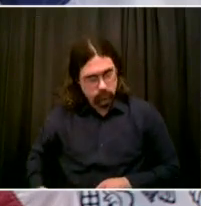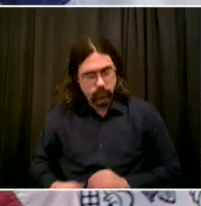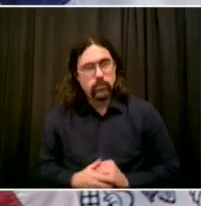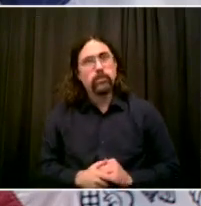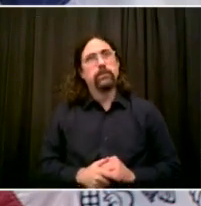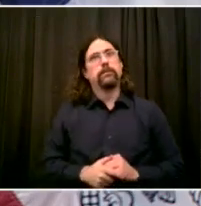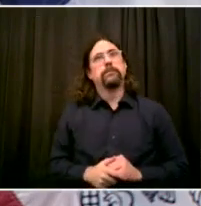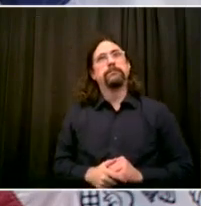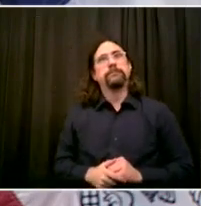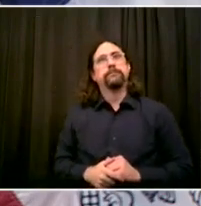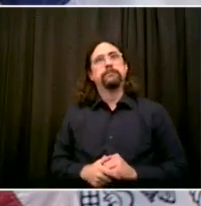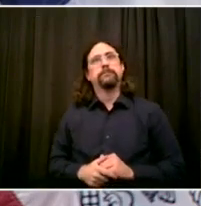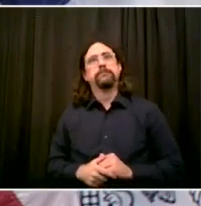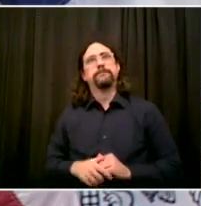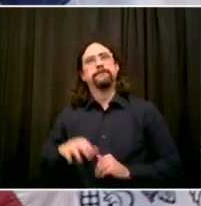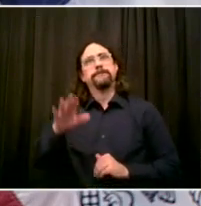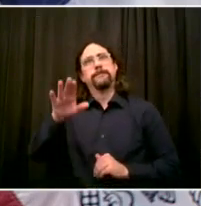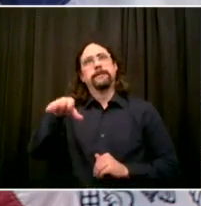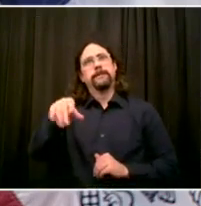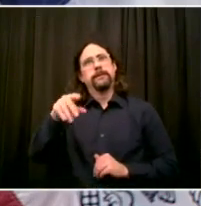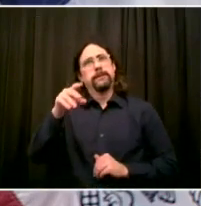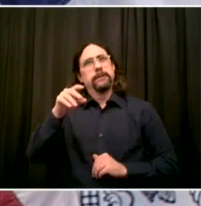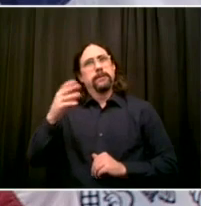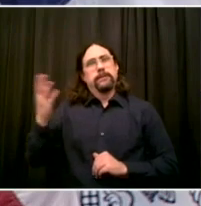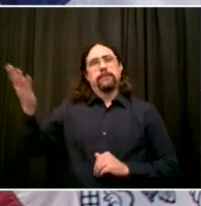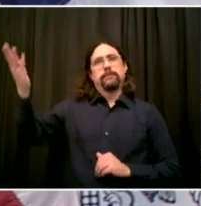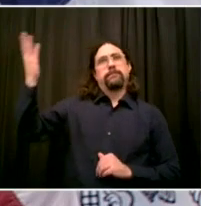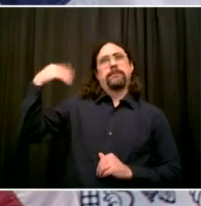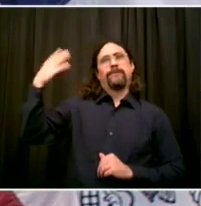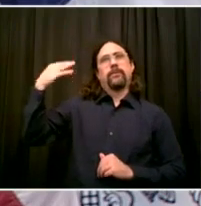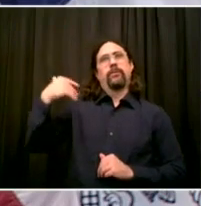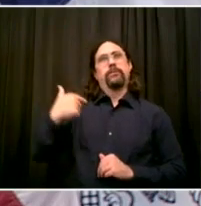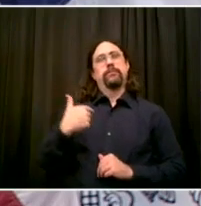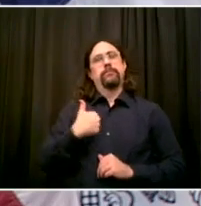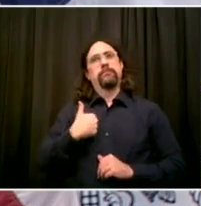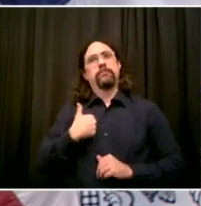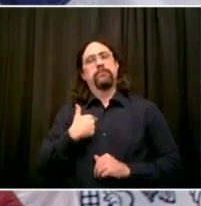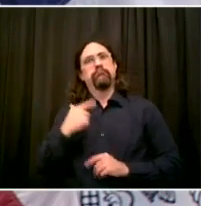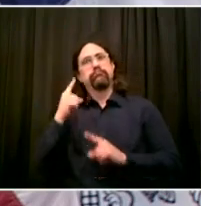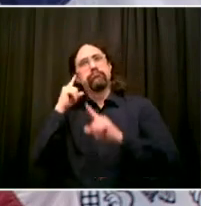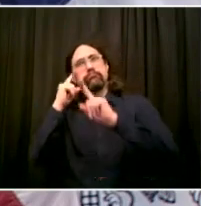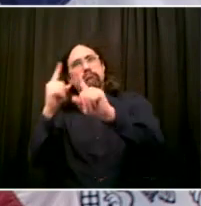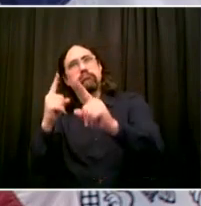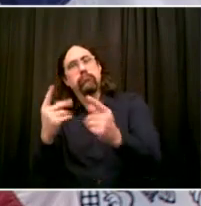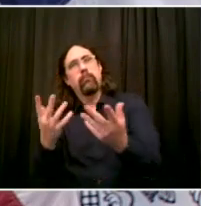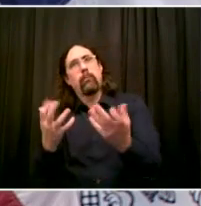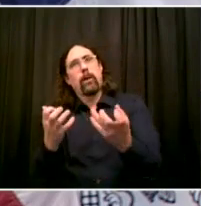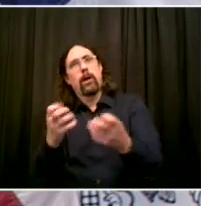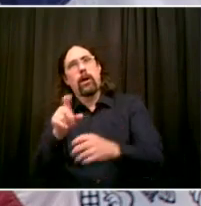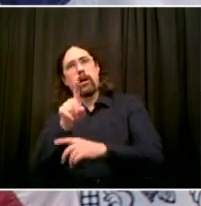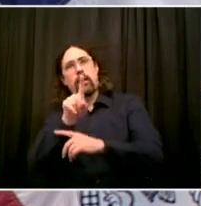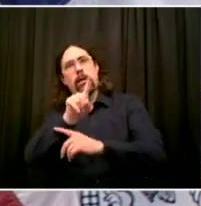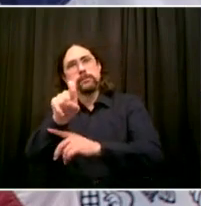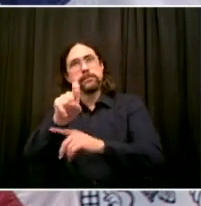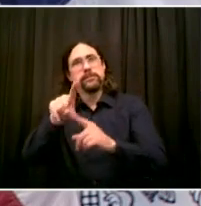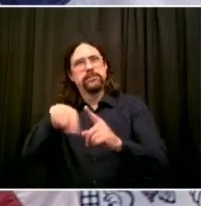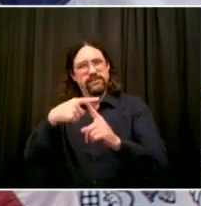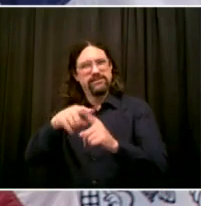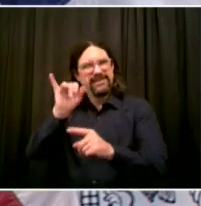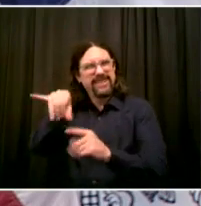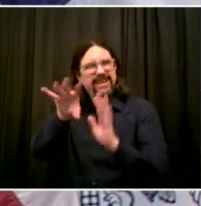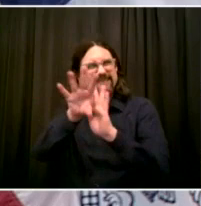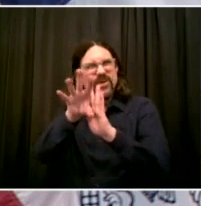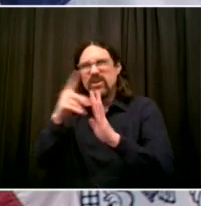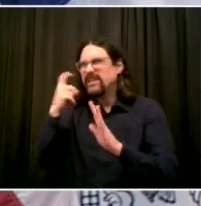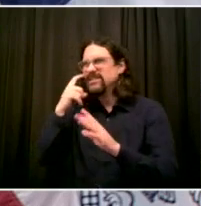Initially, I was going to ask about that that video of the police officers with this allegedly